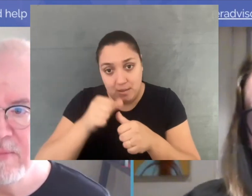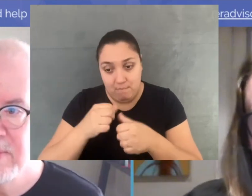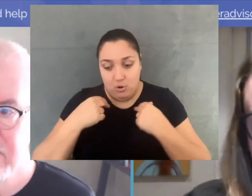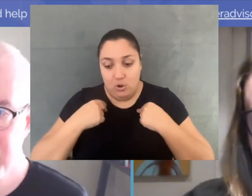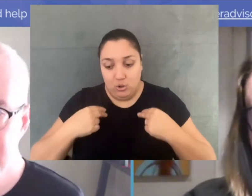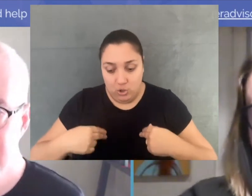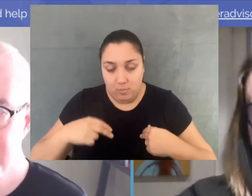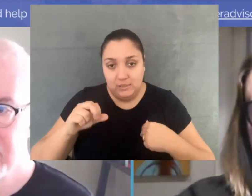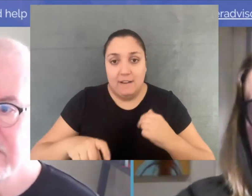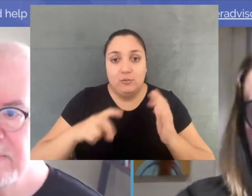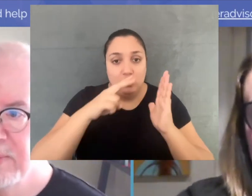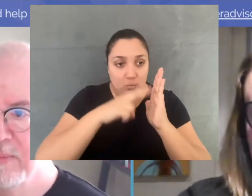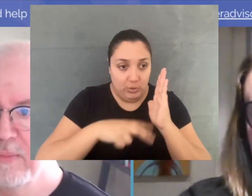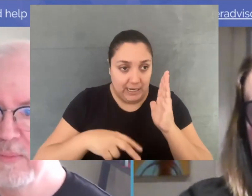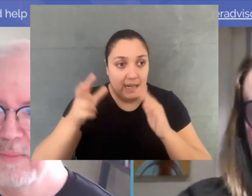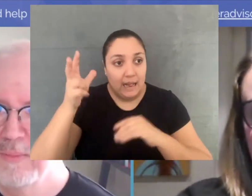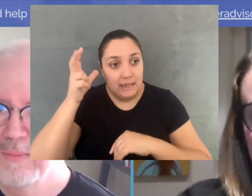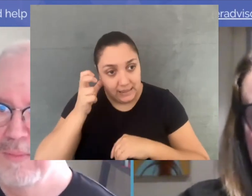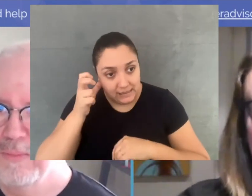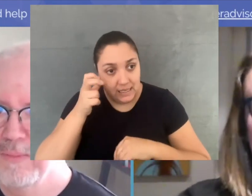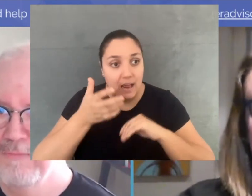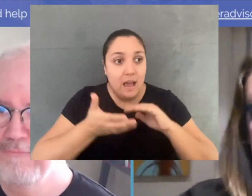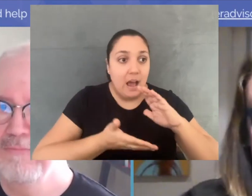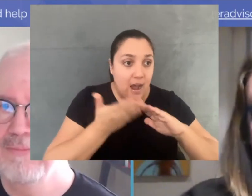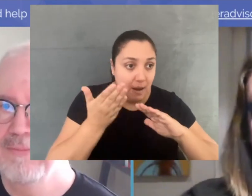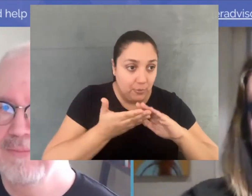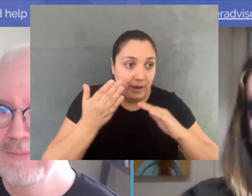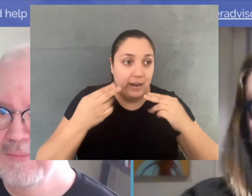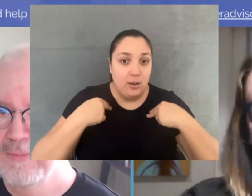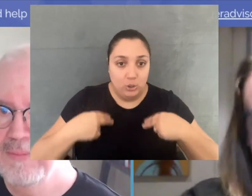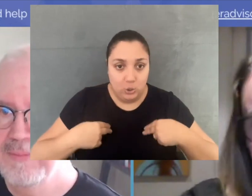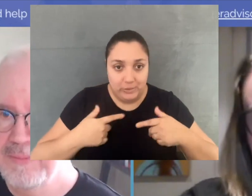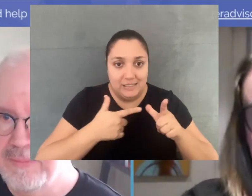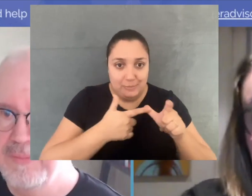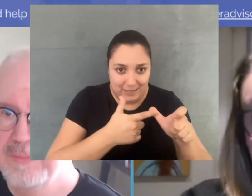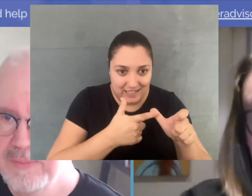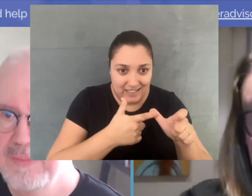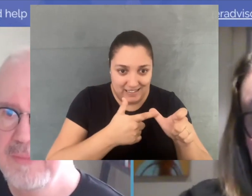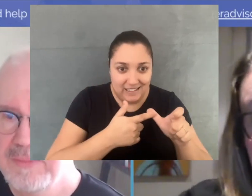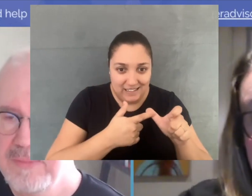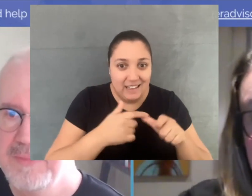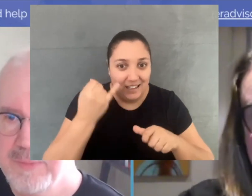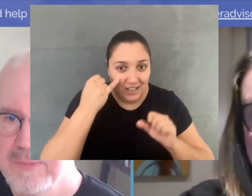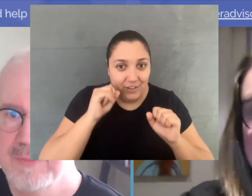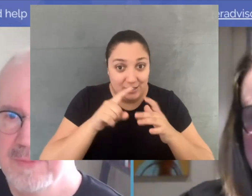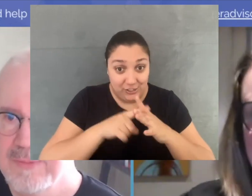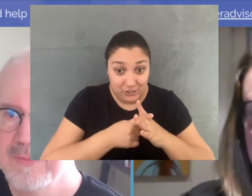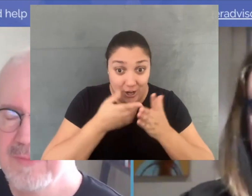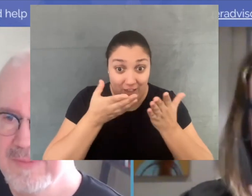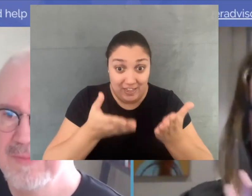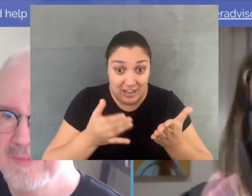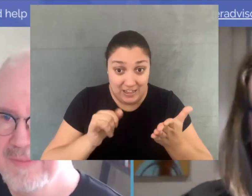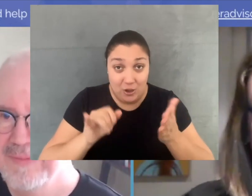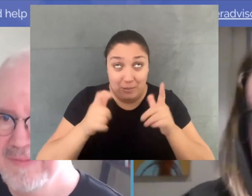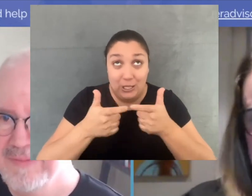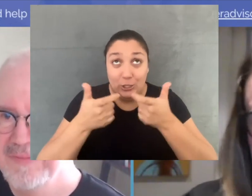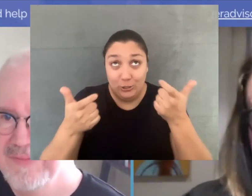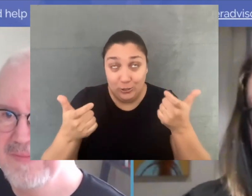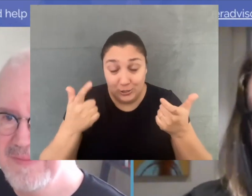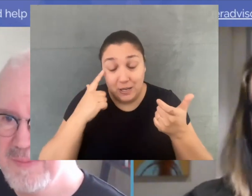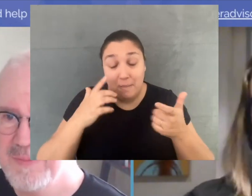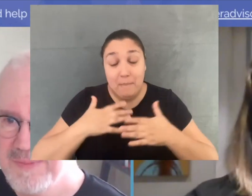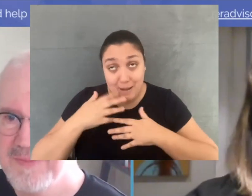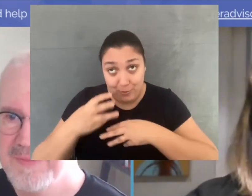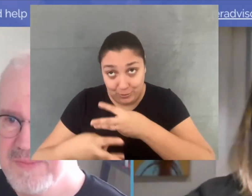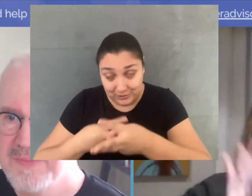but remembering that humans need to read, listen, and operate at human speeds. Right? If we could start there,